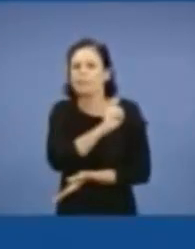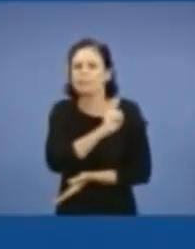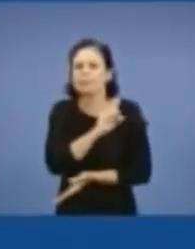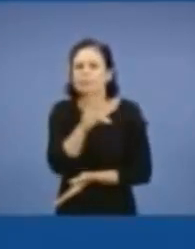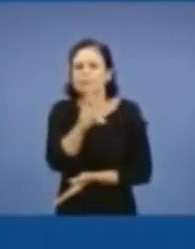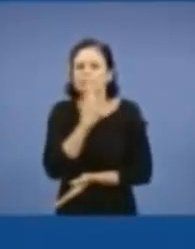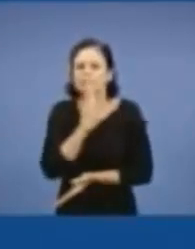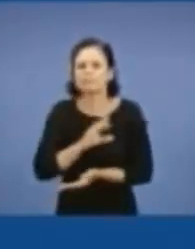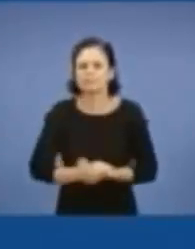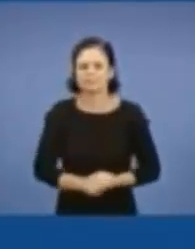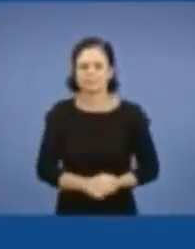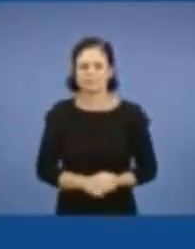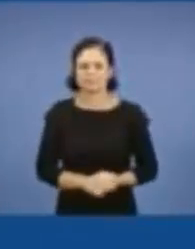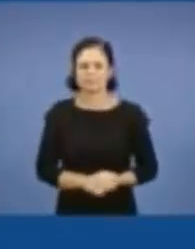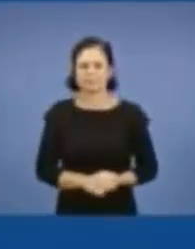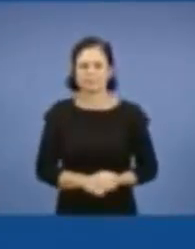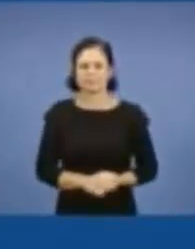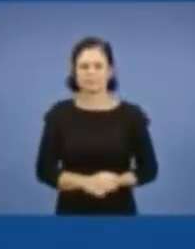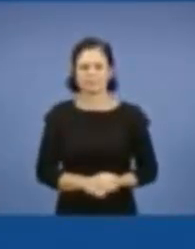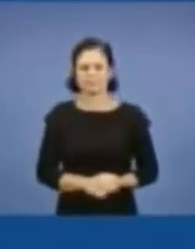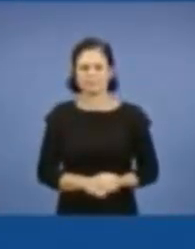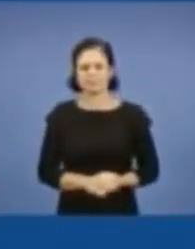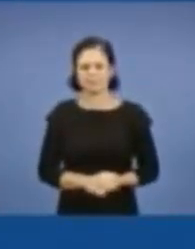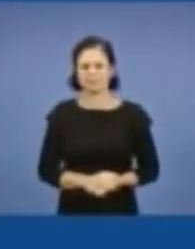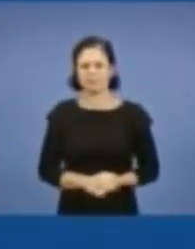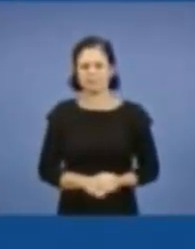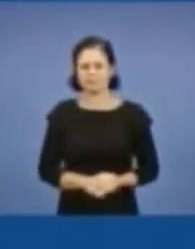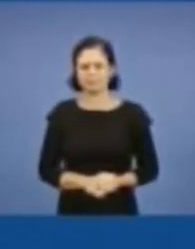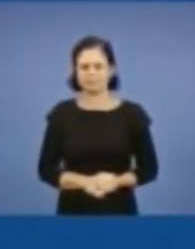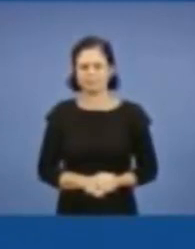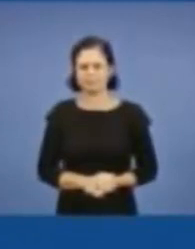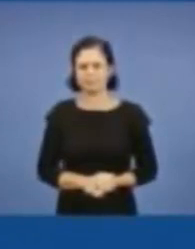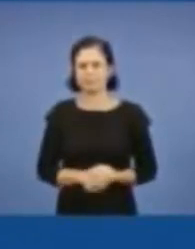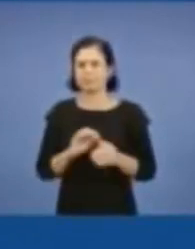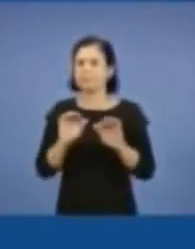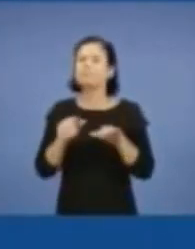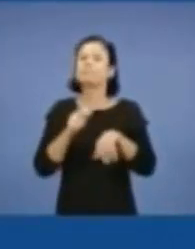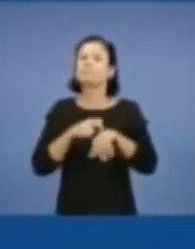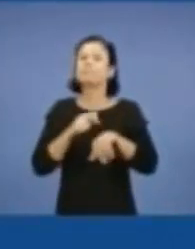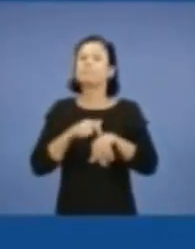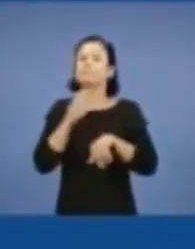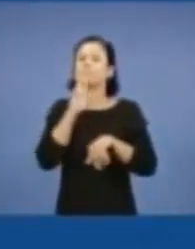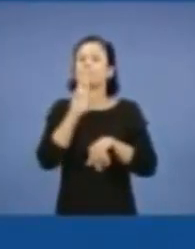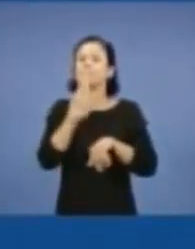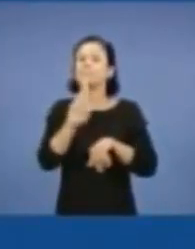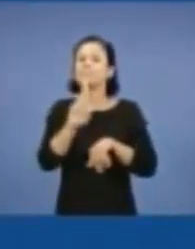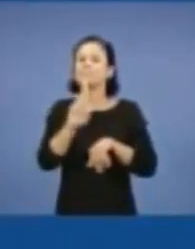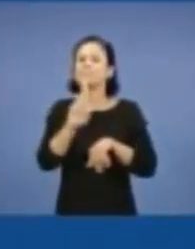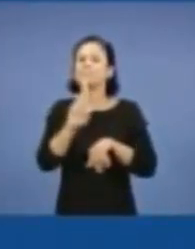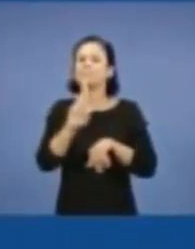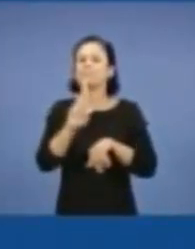Now we're going to give you 30 seconds to answer. When? When Jesus